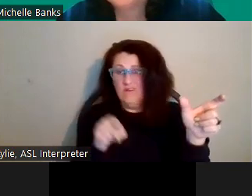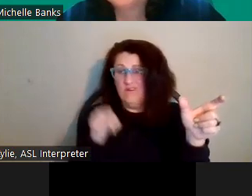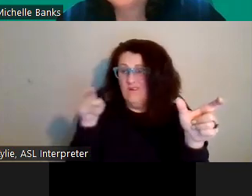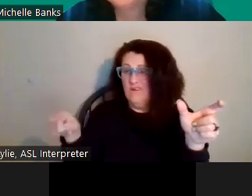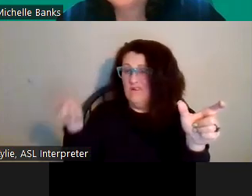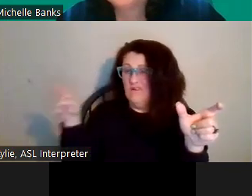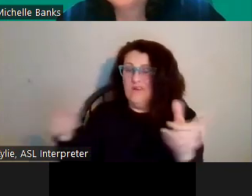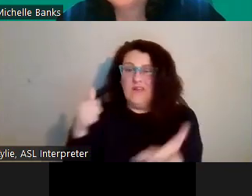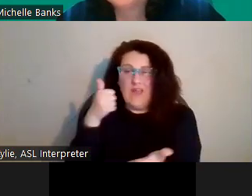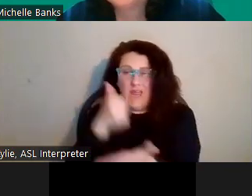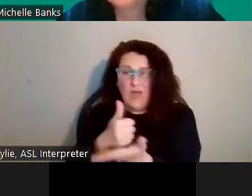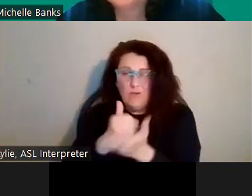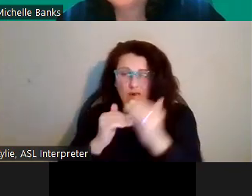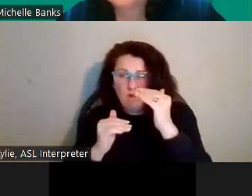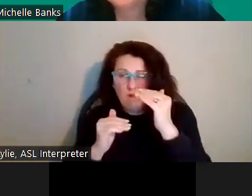help